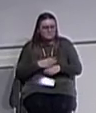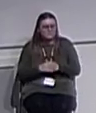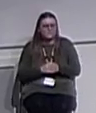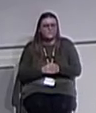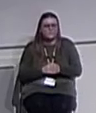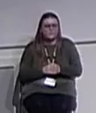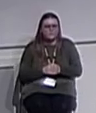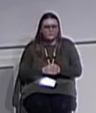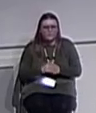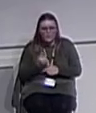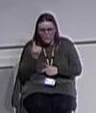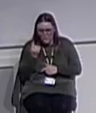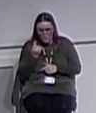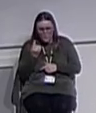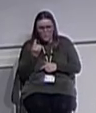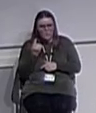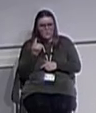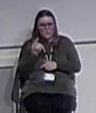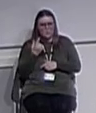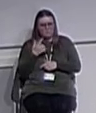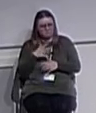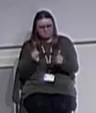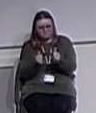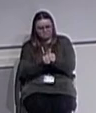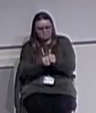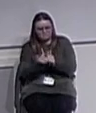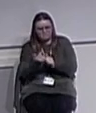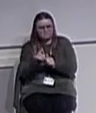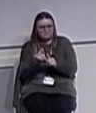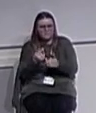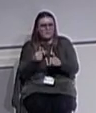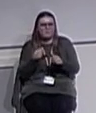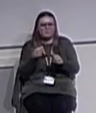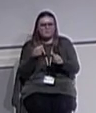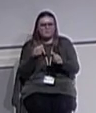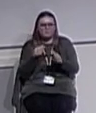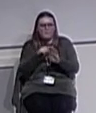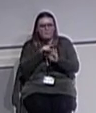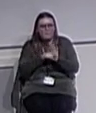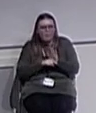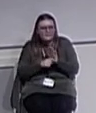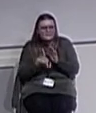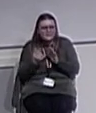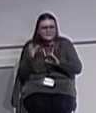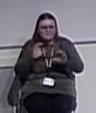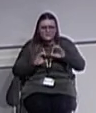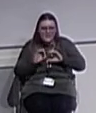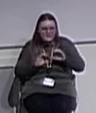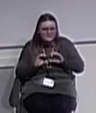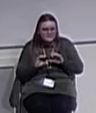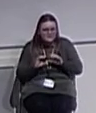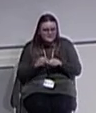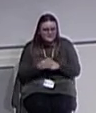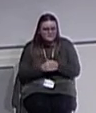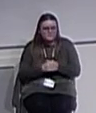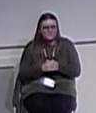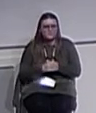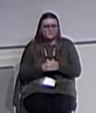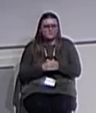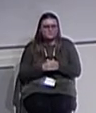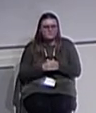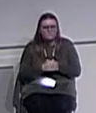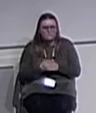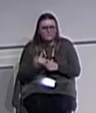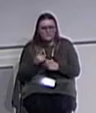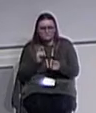is going to determine science policy? Who has that kind of scientific literacy where they understand the bioscience, but they can put that